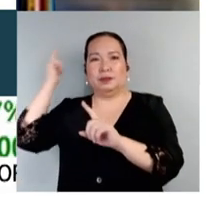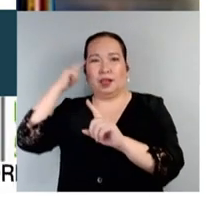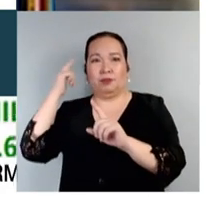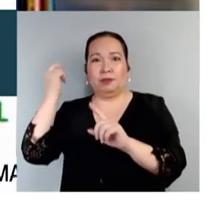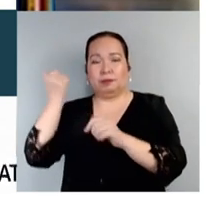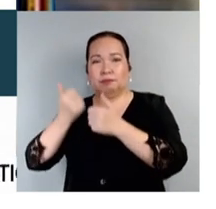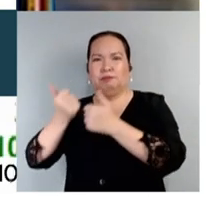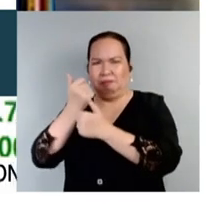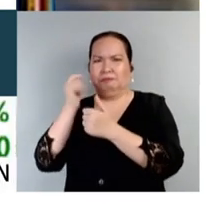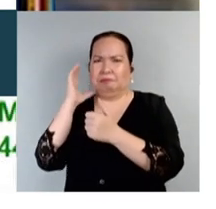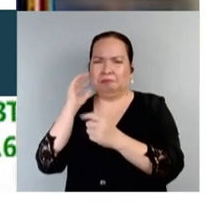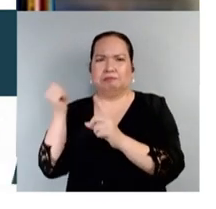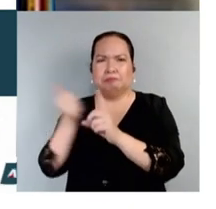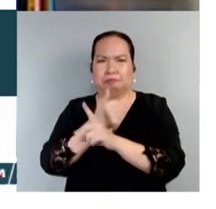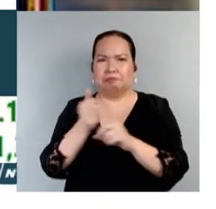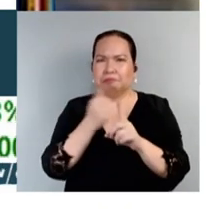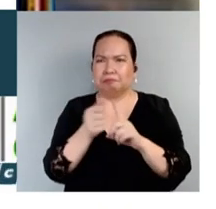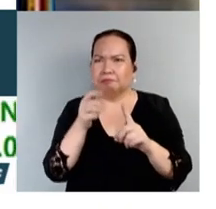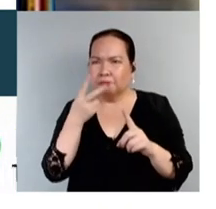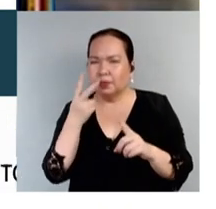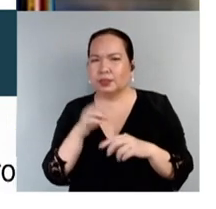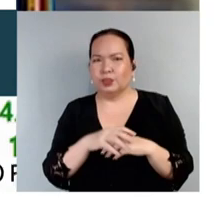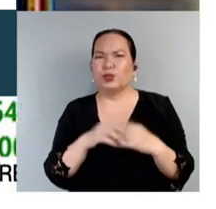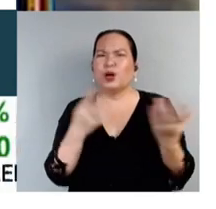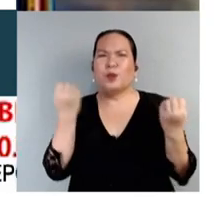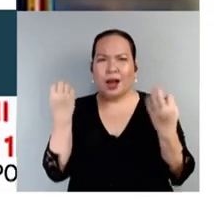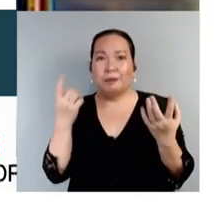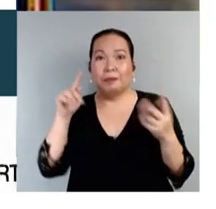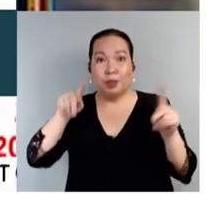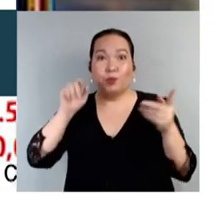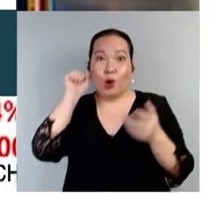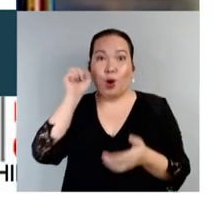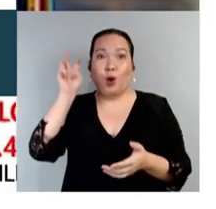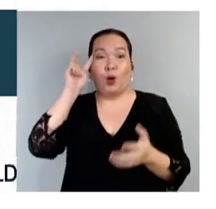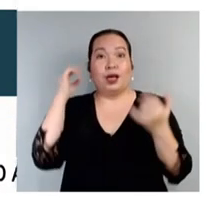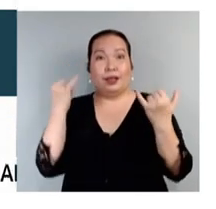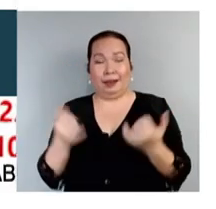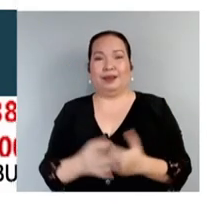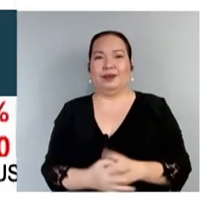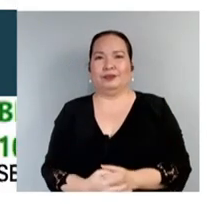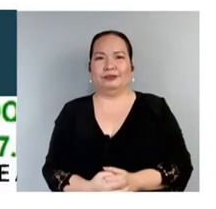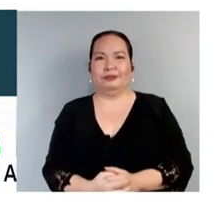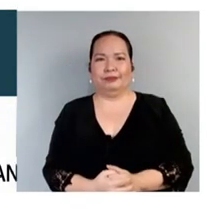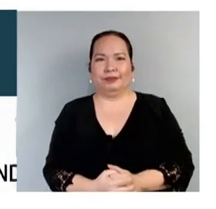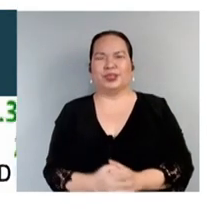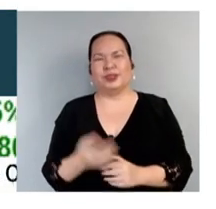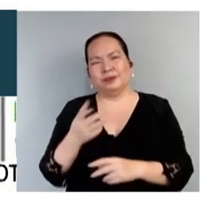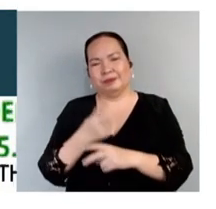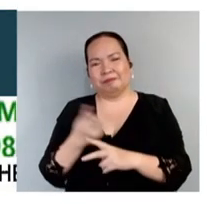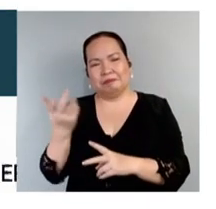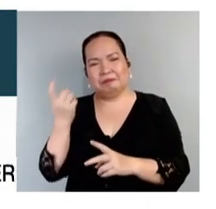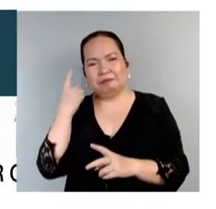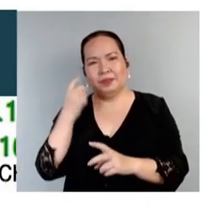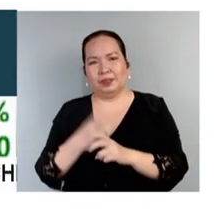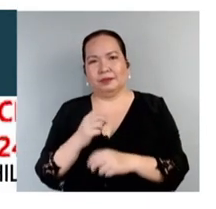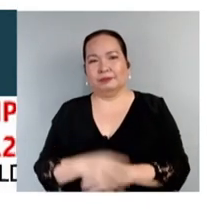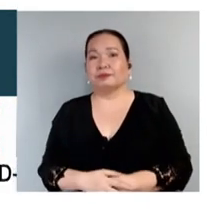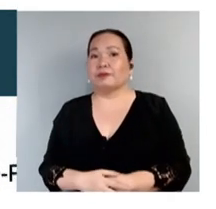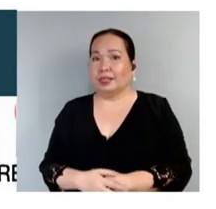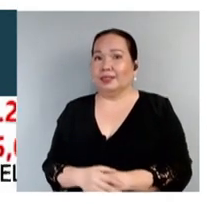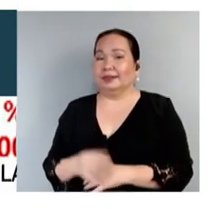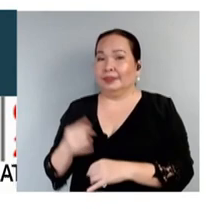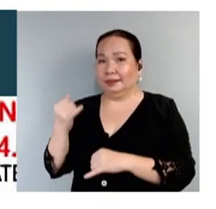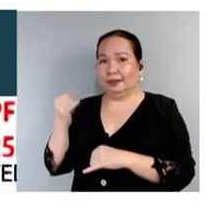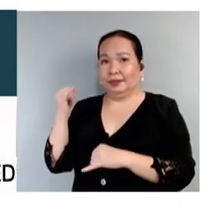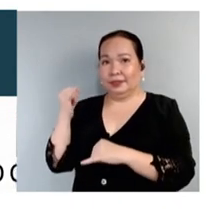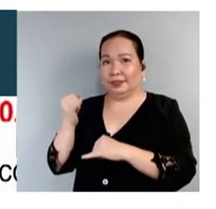learned already in this regard. Okay, last two questions for you, Professor. We're living in extraordinary